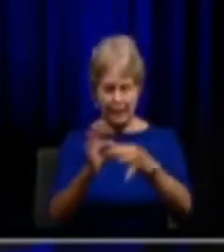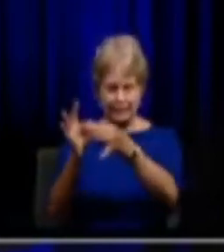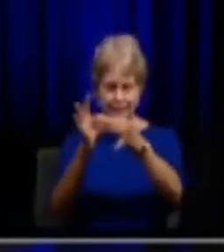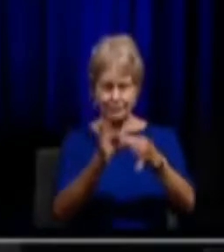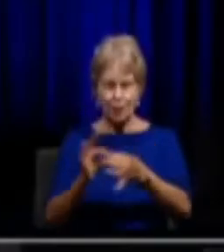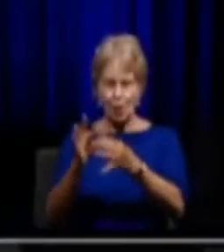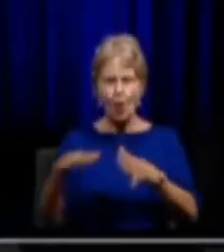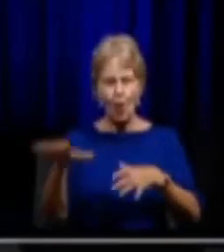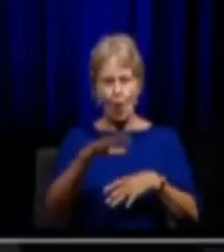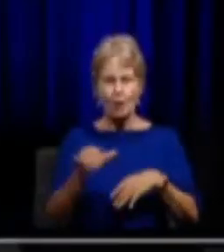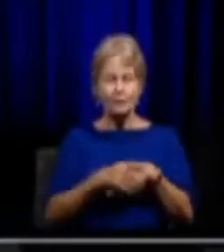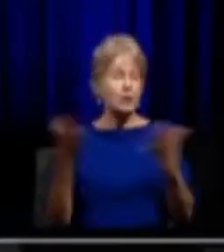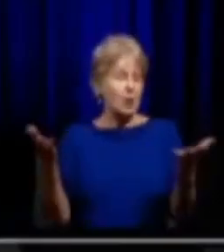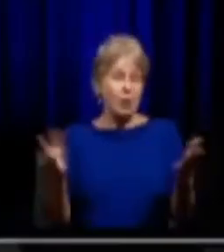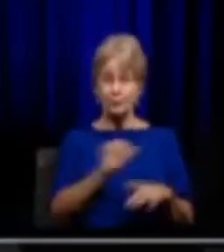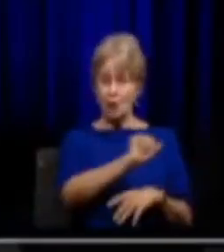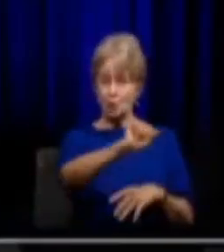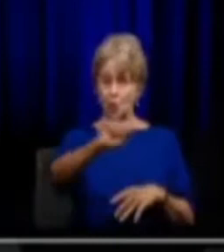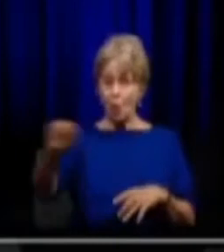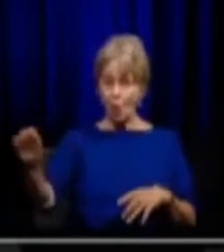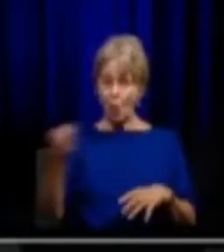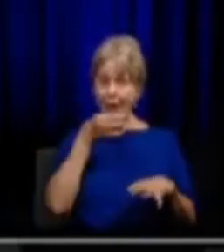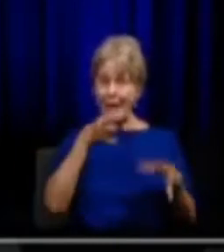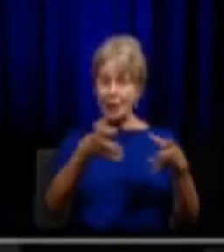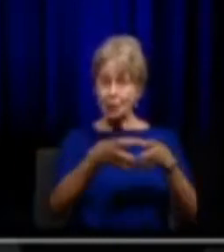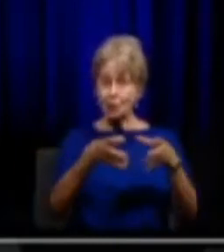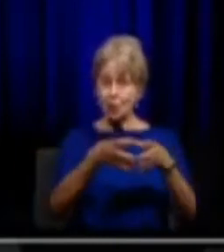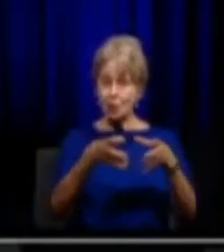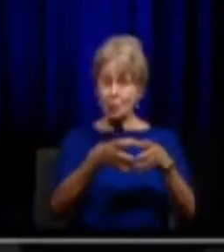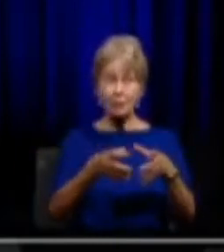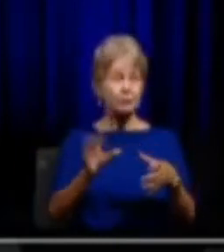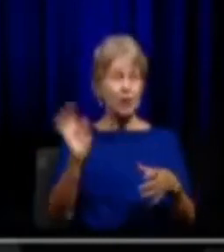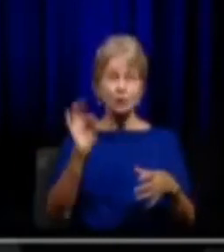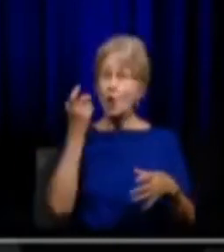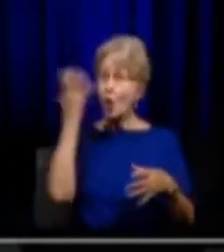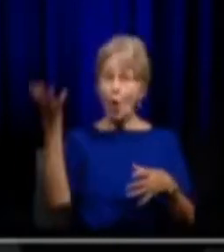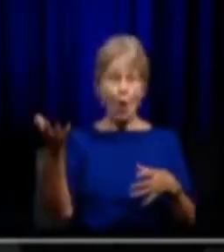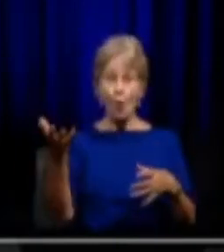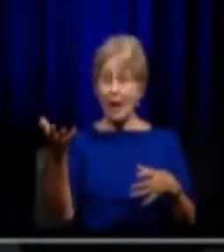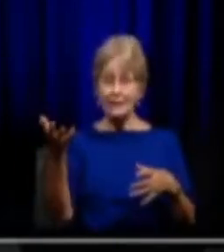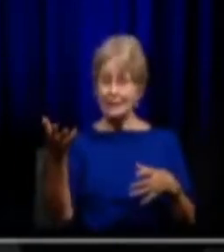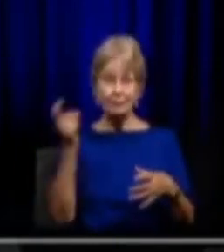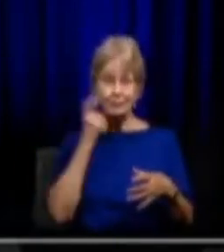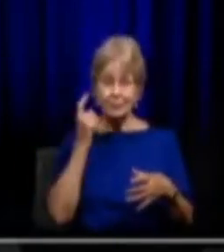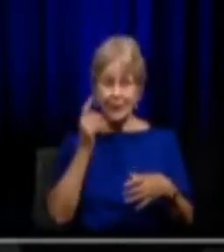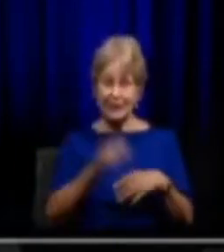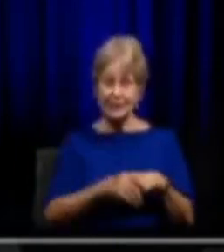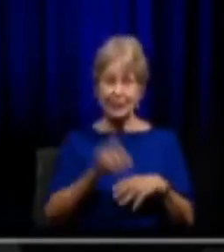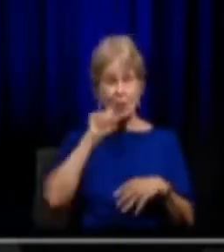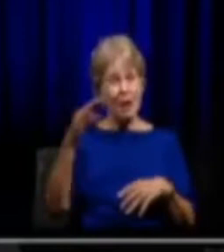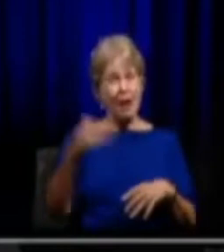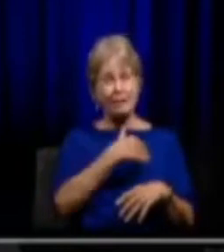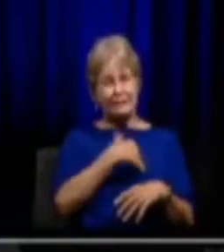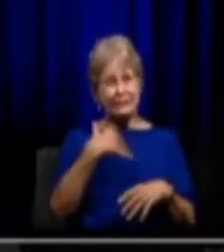community will not always, I can prophesy it, it will not be easy. You will have conflict. You will get offended and then have to choose what to do with that